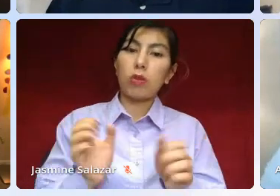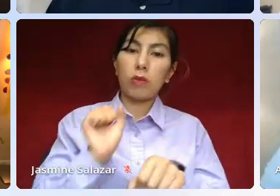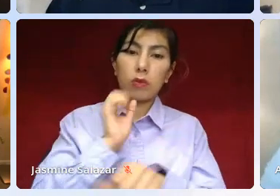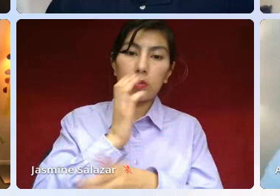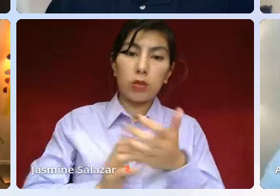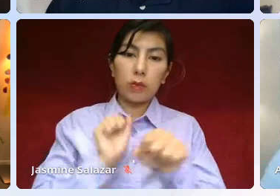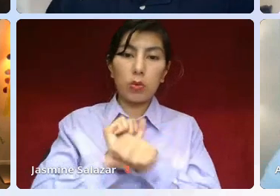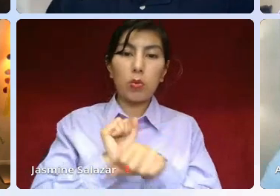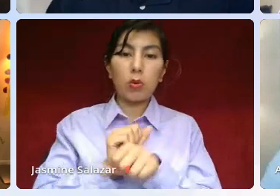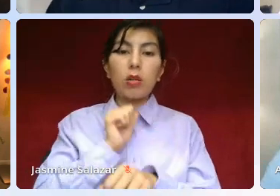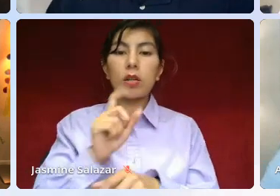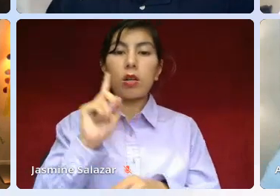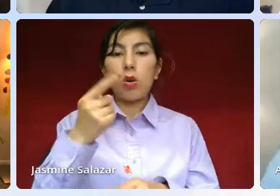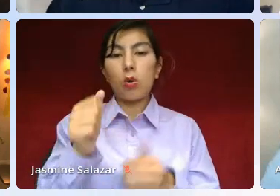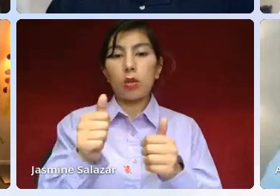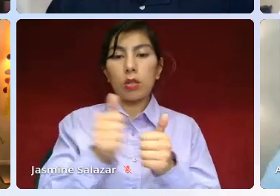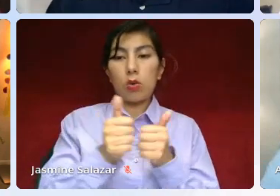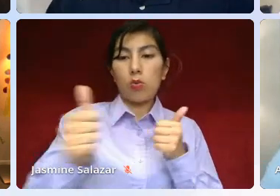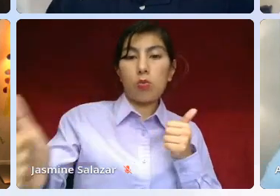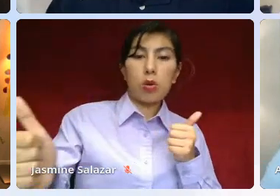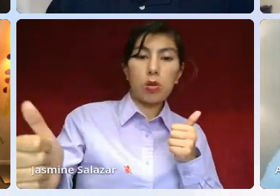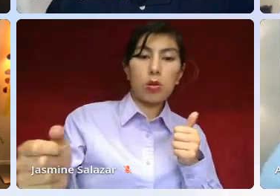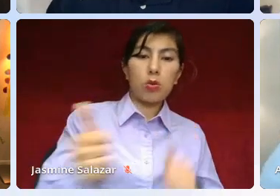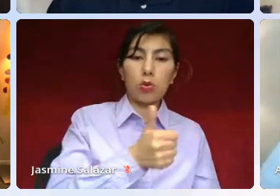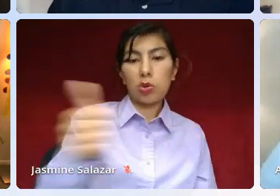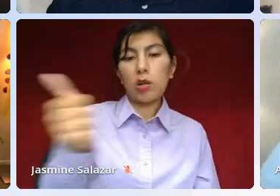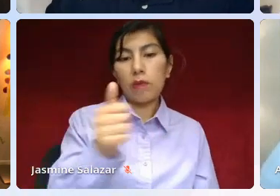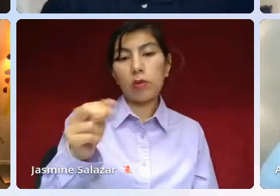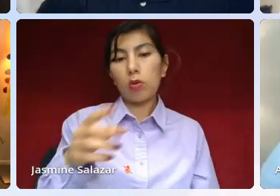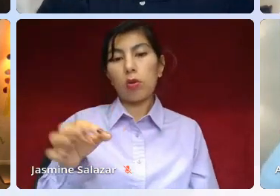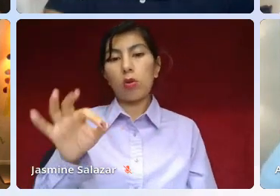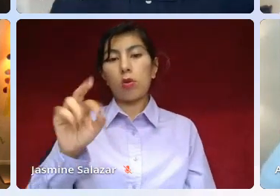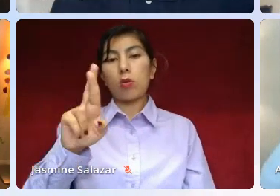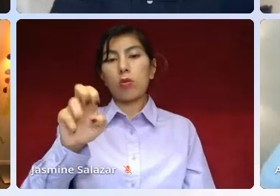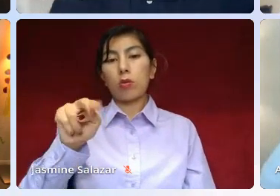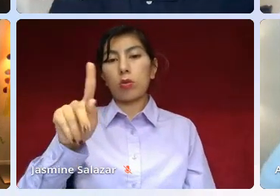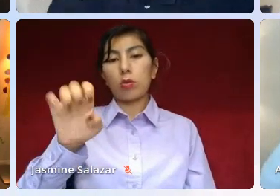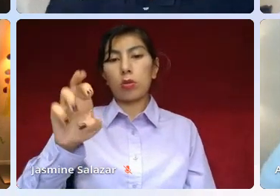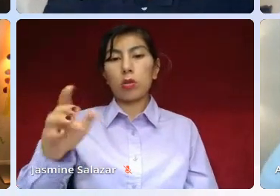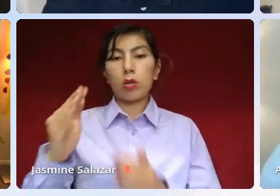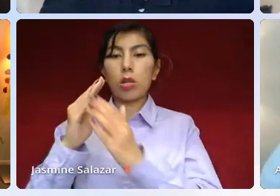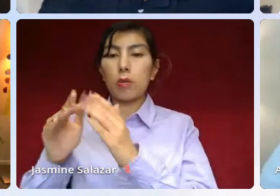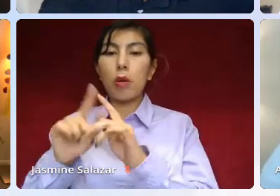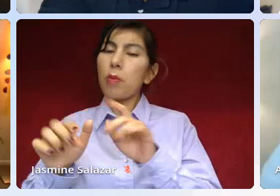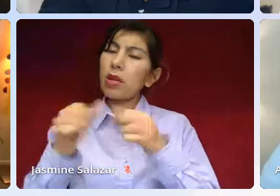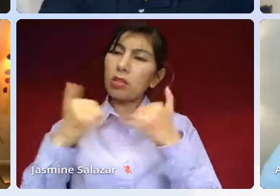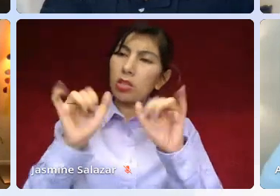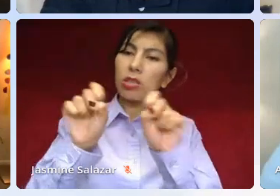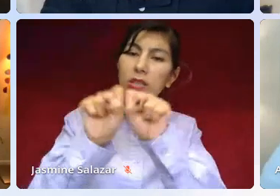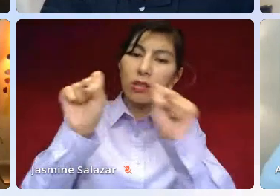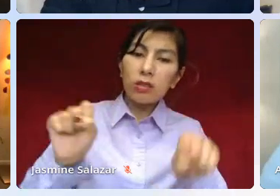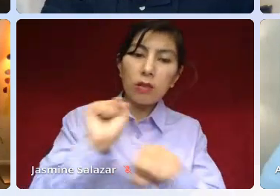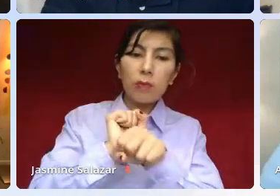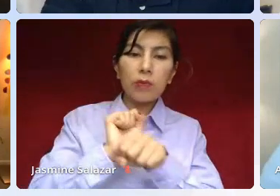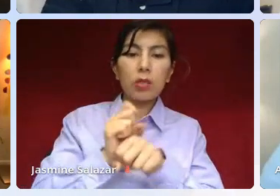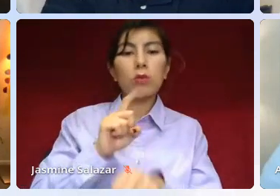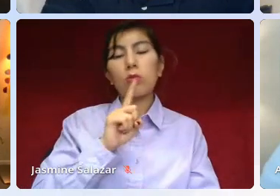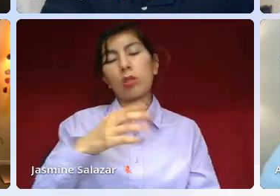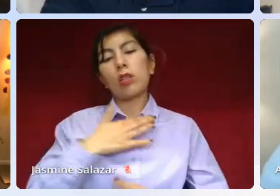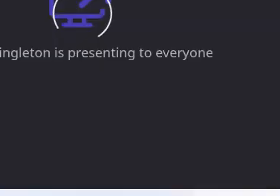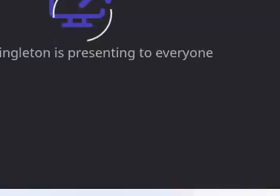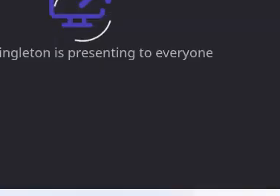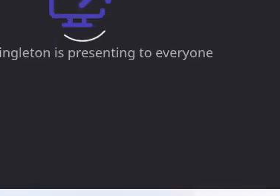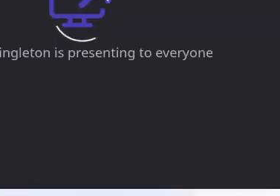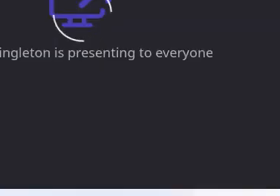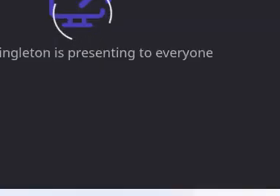just in rural or tribal and frontier communities, but just systems work. So really appreciate it. Thanks, y'all. I'm going to turn it